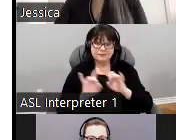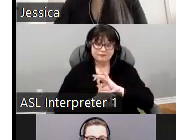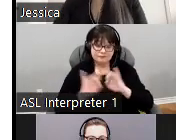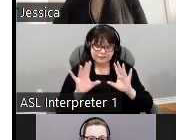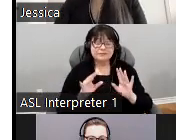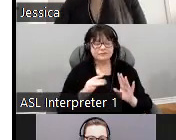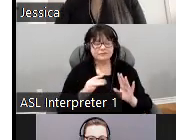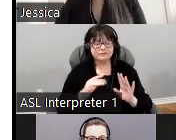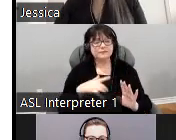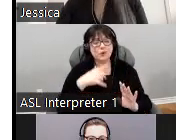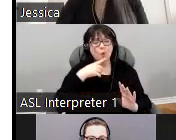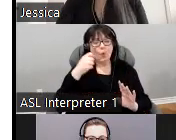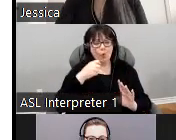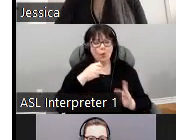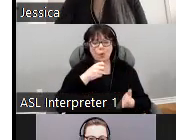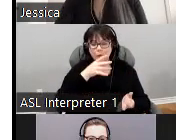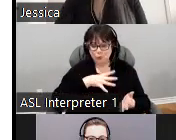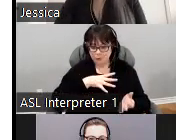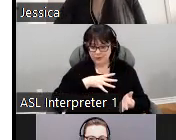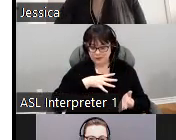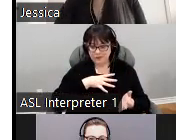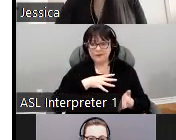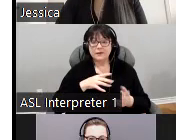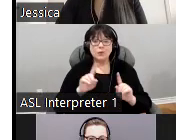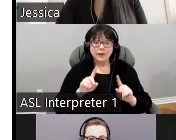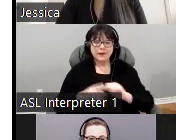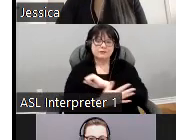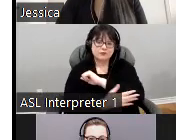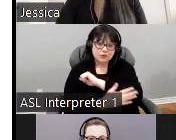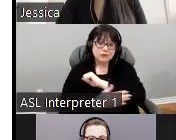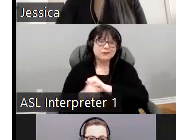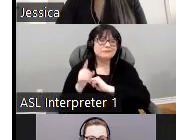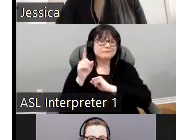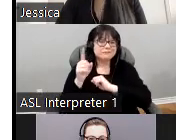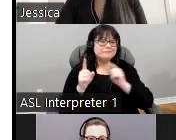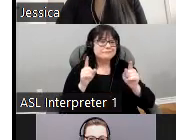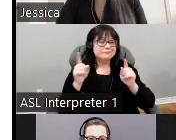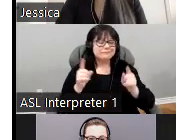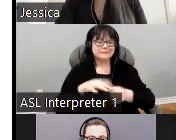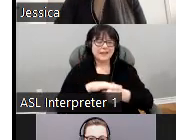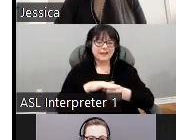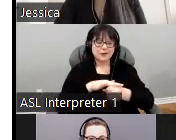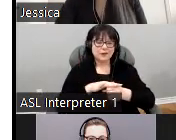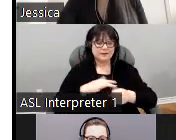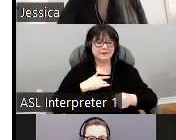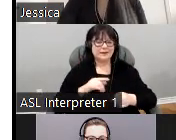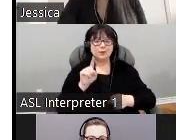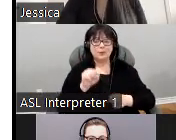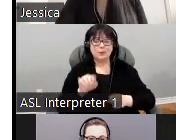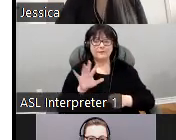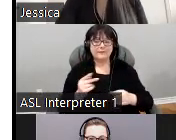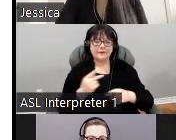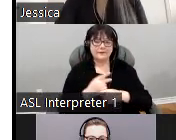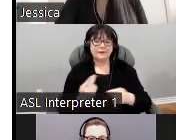disproportionately affects women of all ages, but that we don't know much about the stats for older populations, as it's